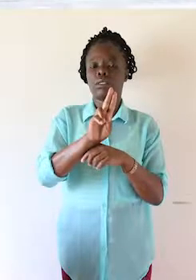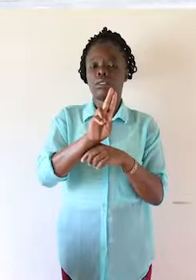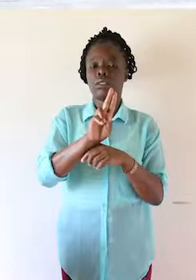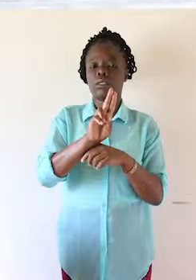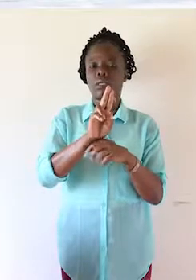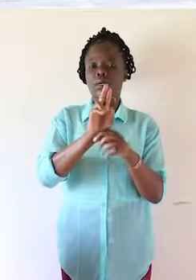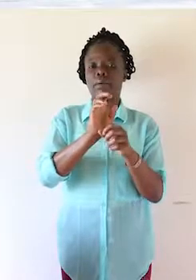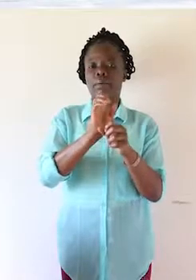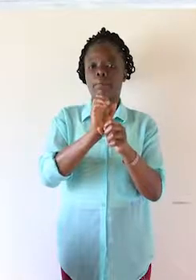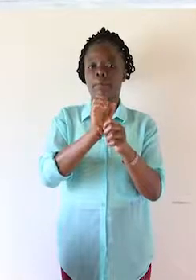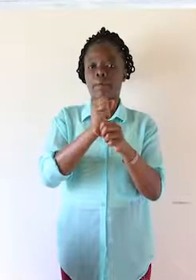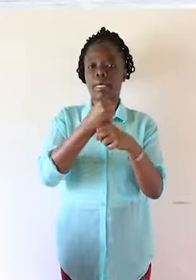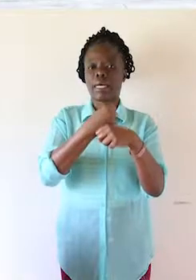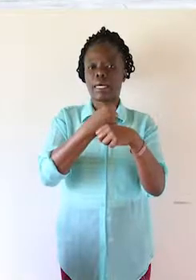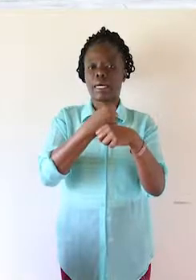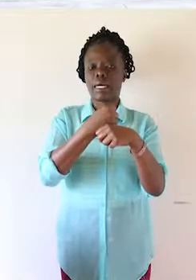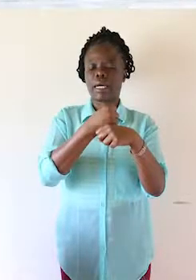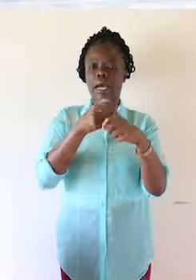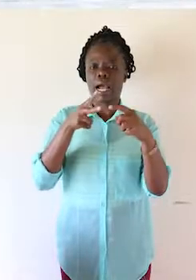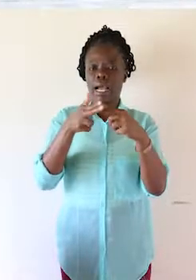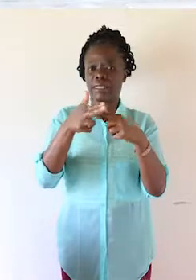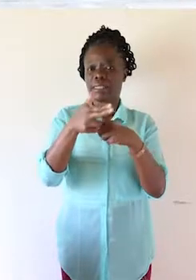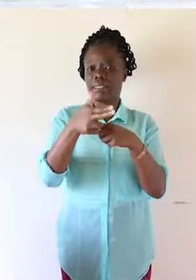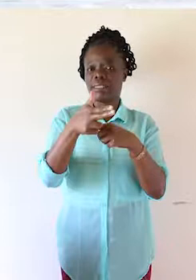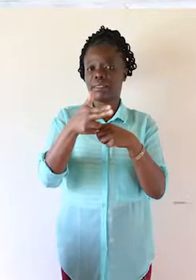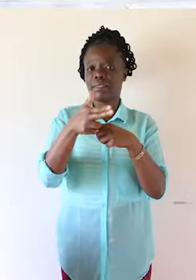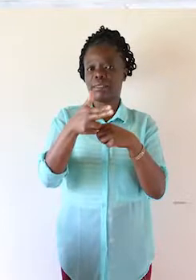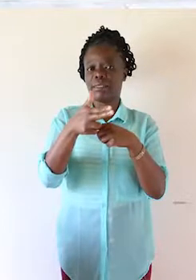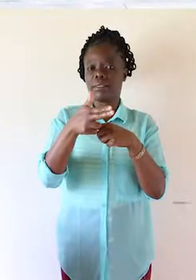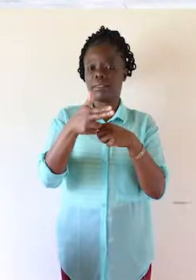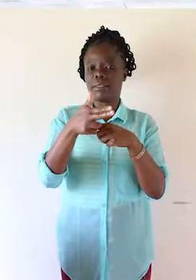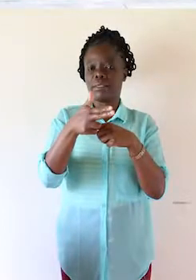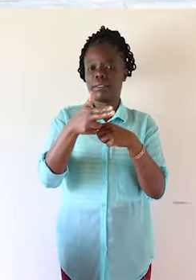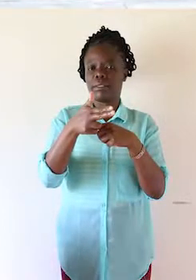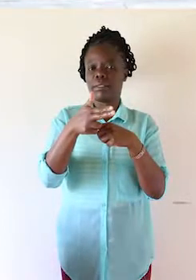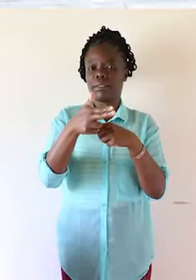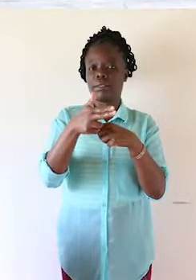used for making round curves like this.